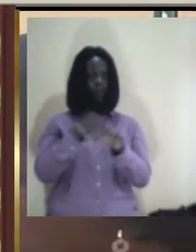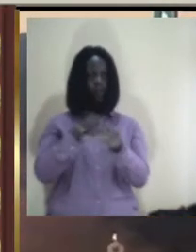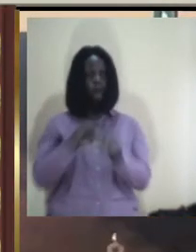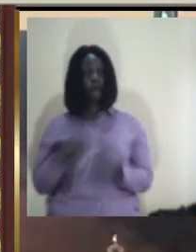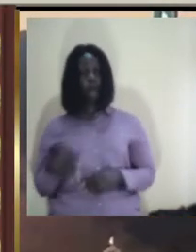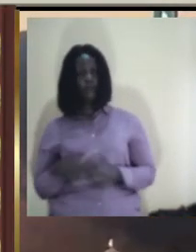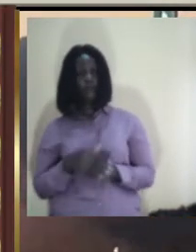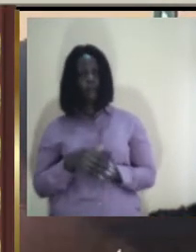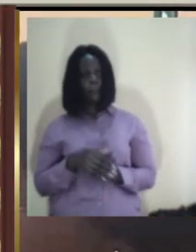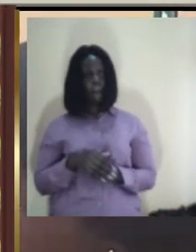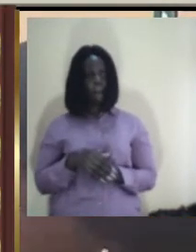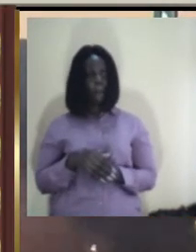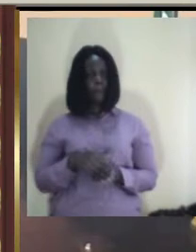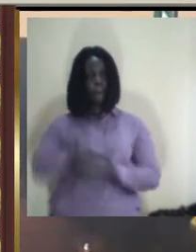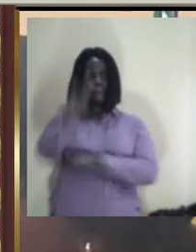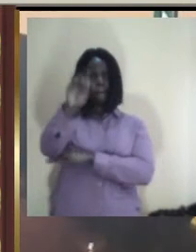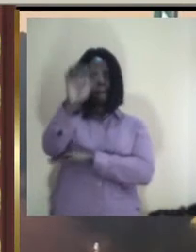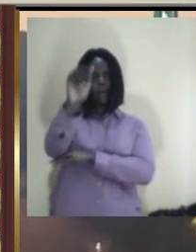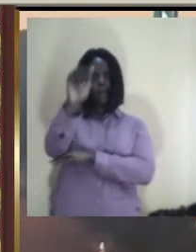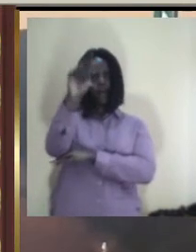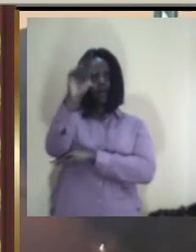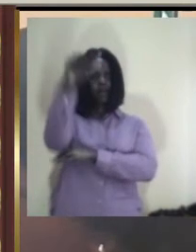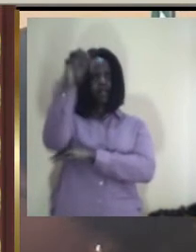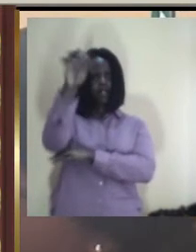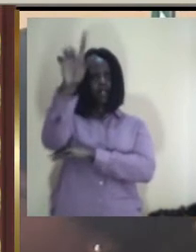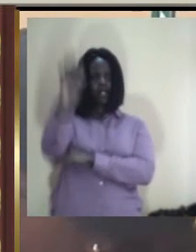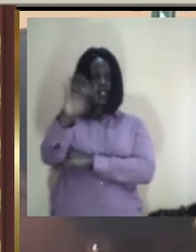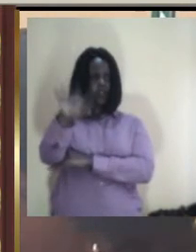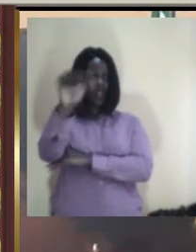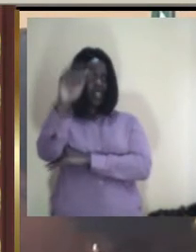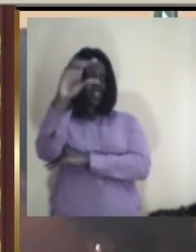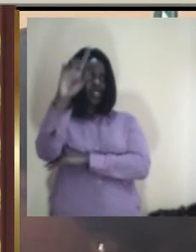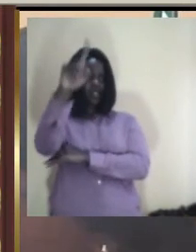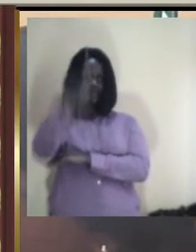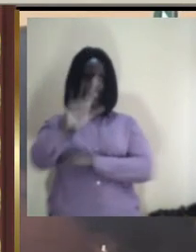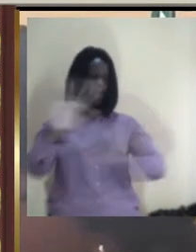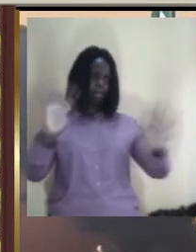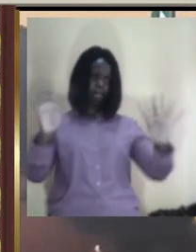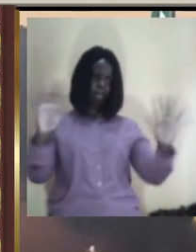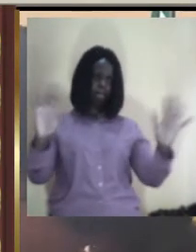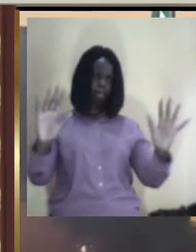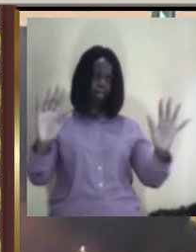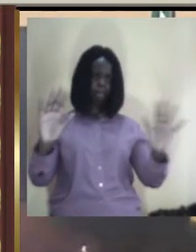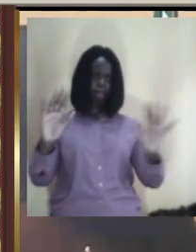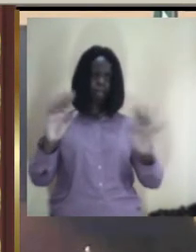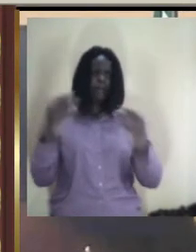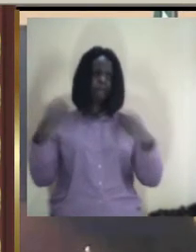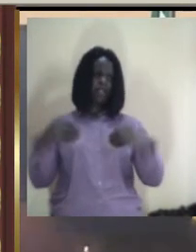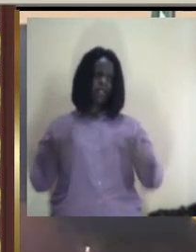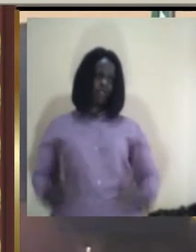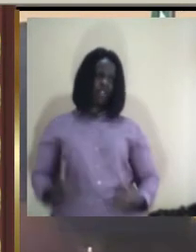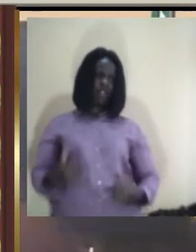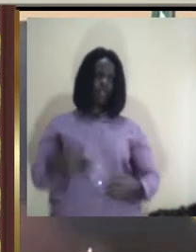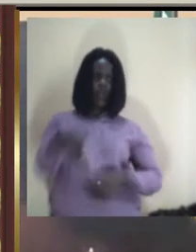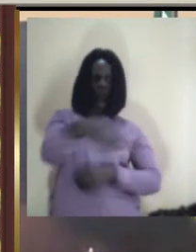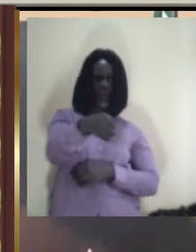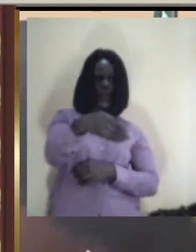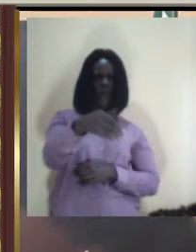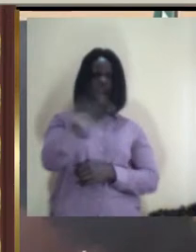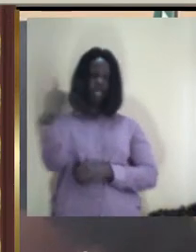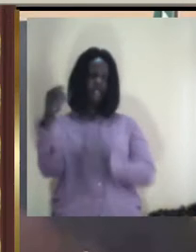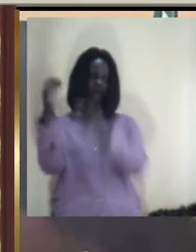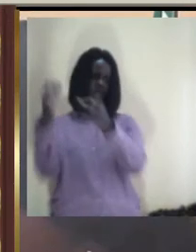Honorable Manqele from SDP will not be debating, attending to a funeral. In terms of all